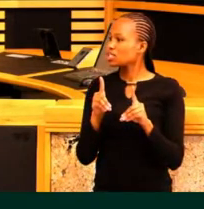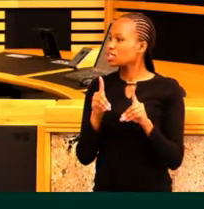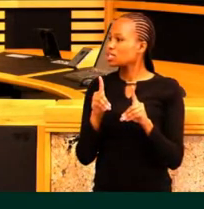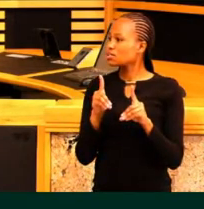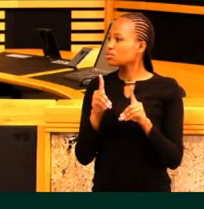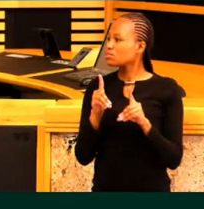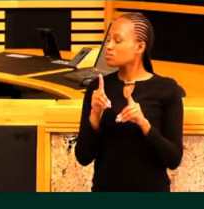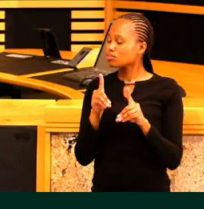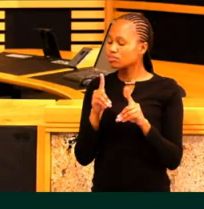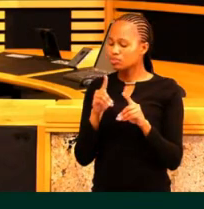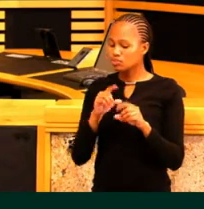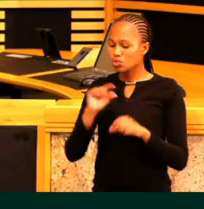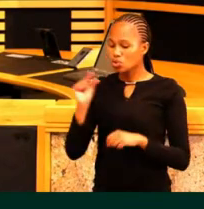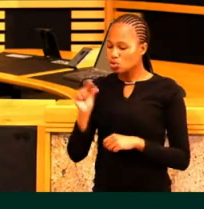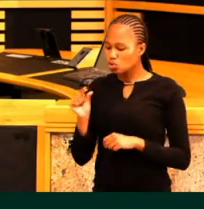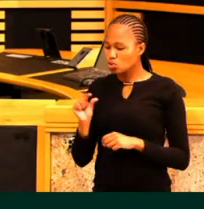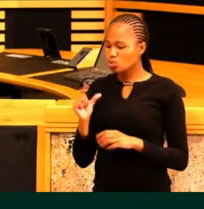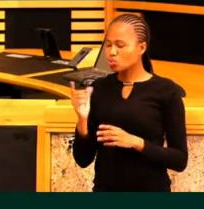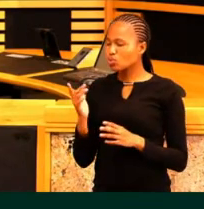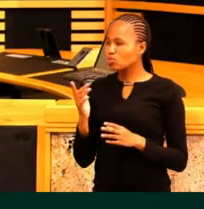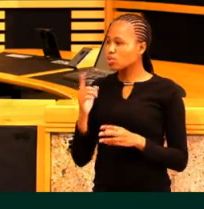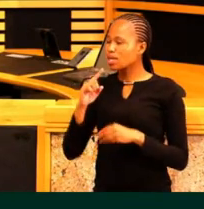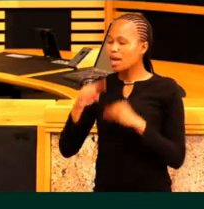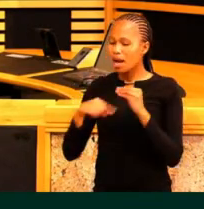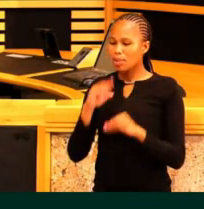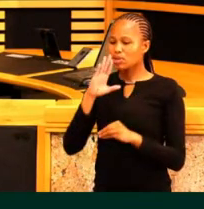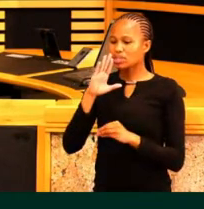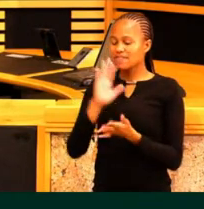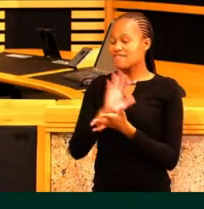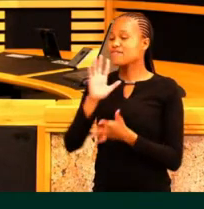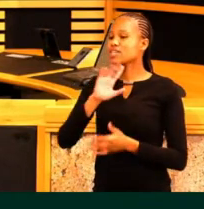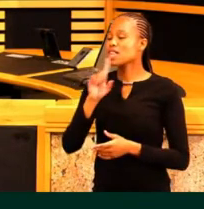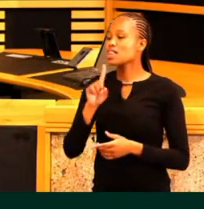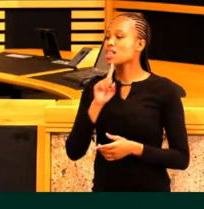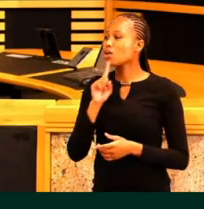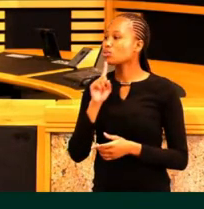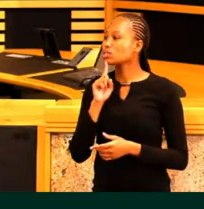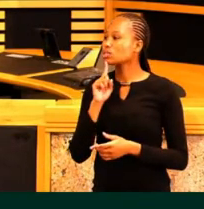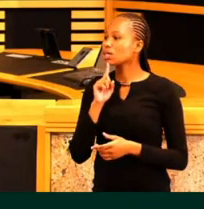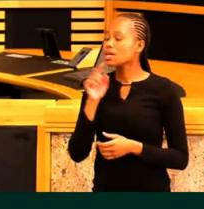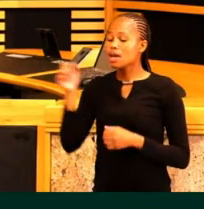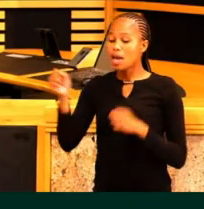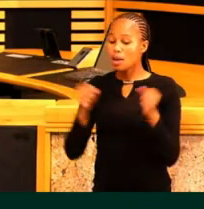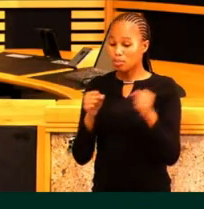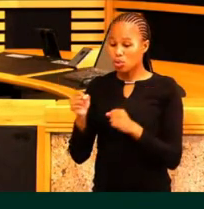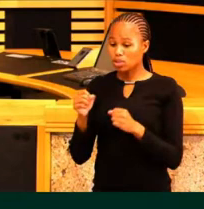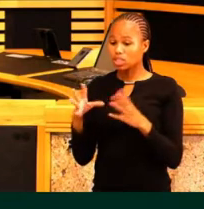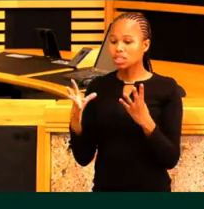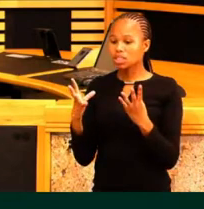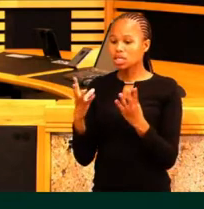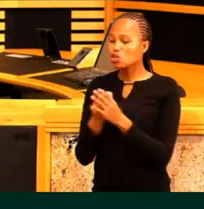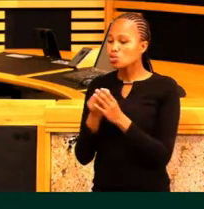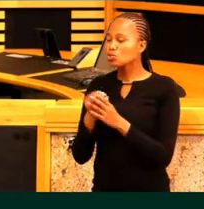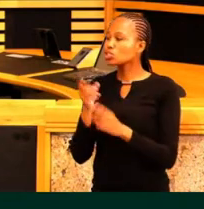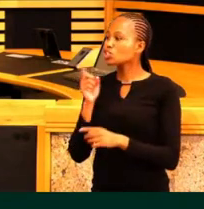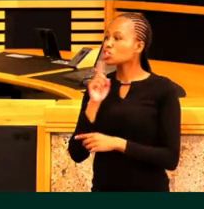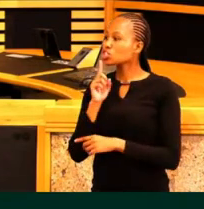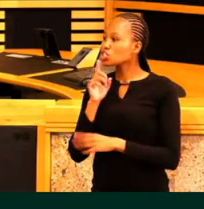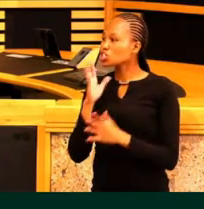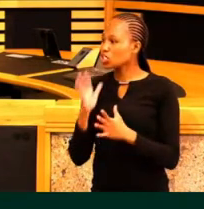uh soon about fee about fifteen thousand of employees including teachers are